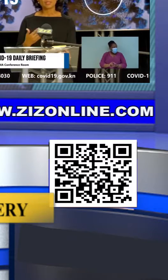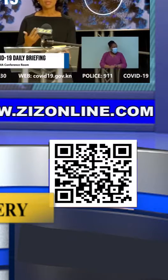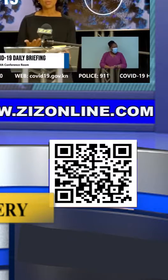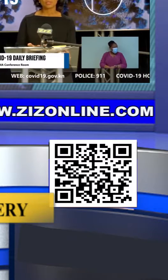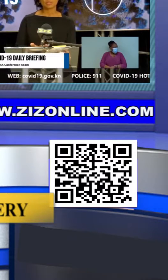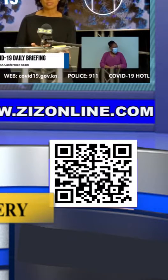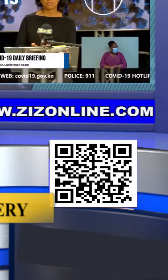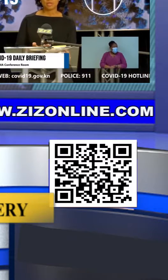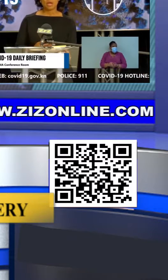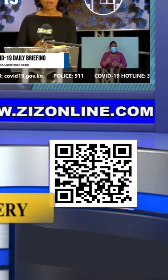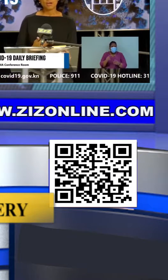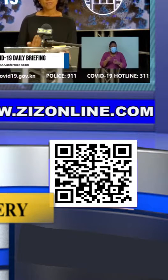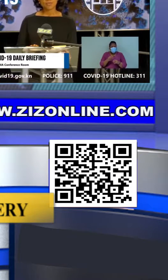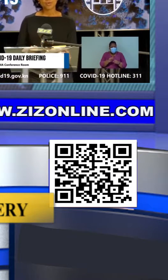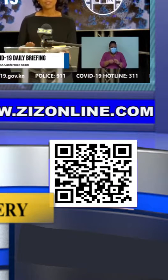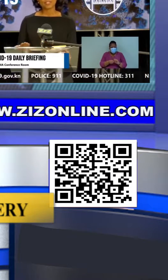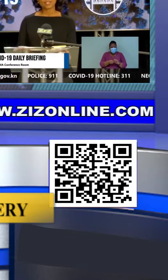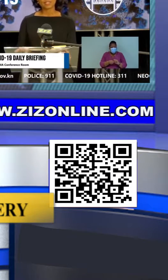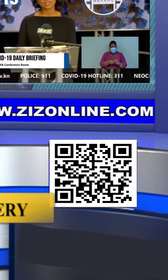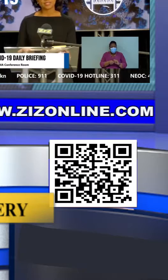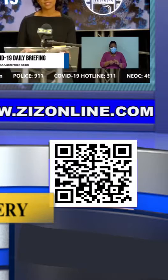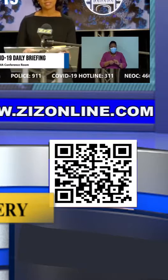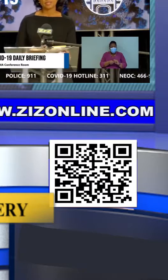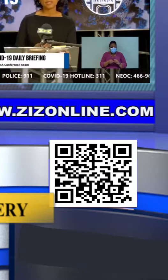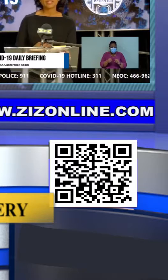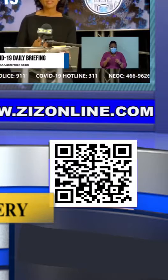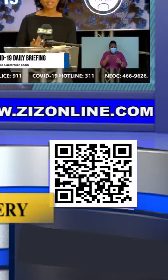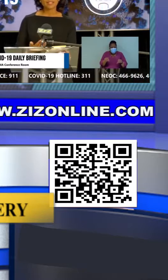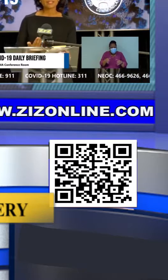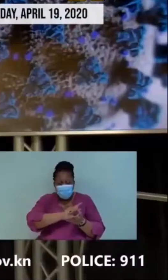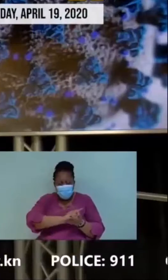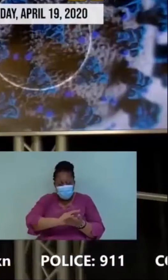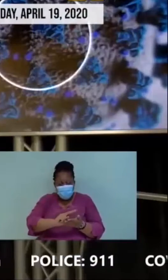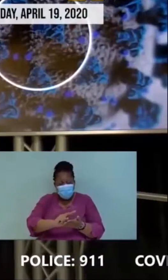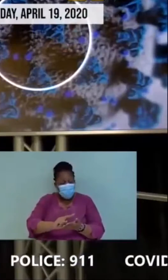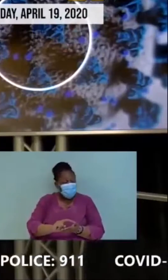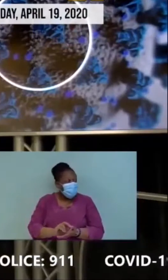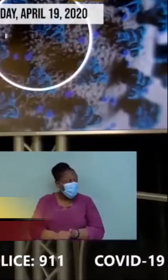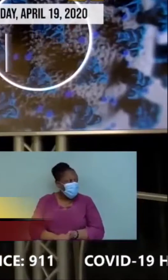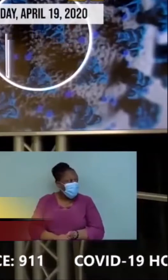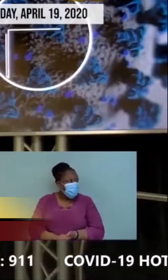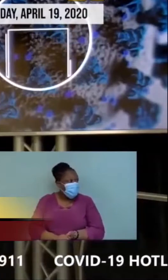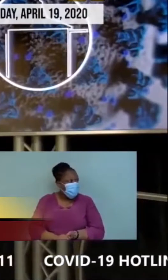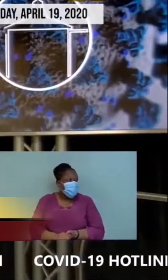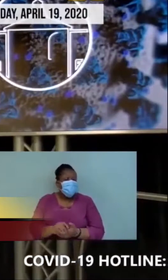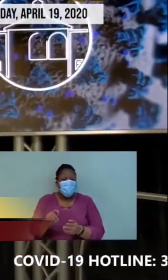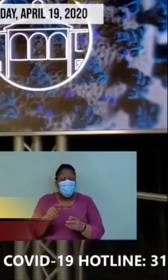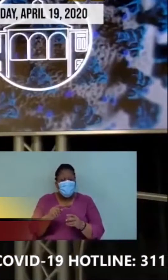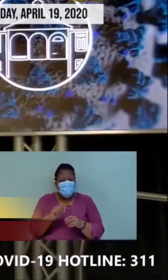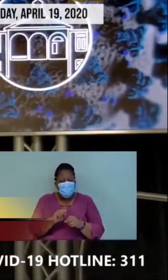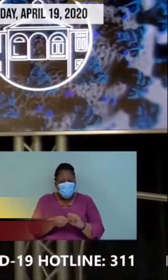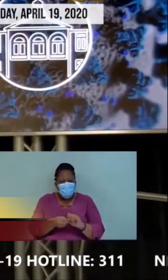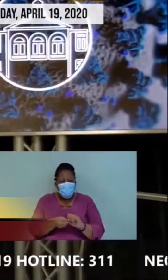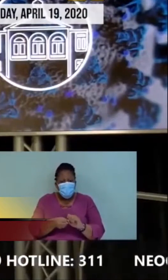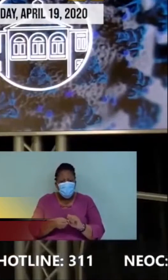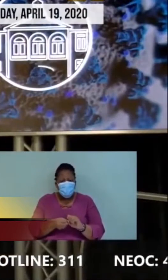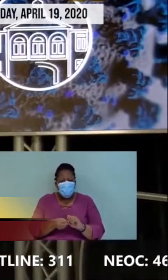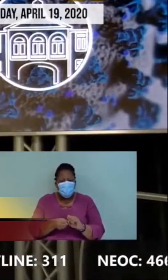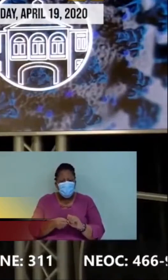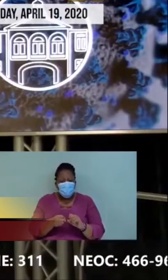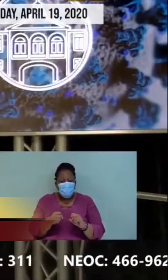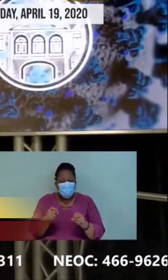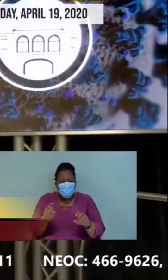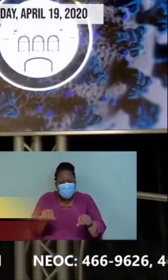14 days after an infected person becomes symptom-free. The clinical course of COVID